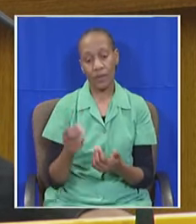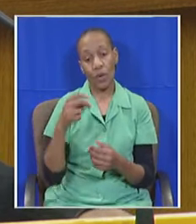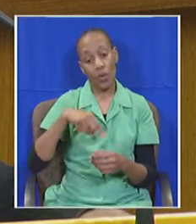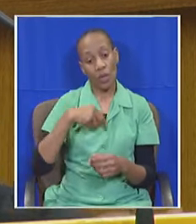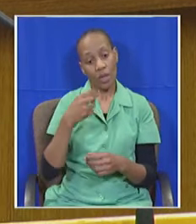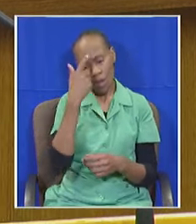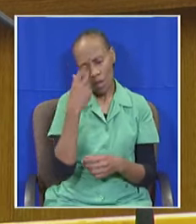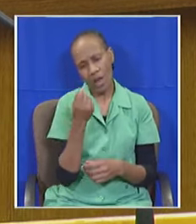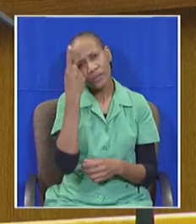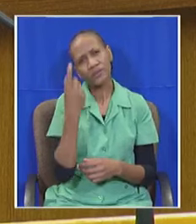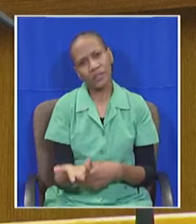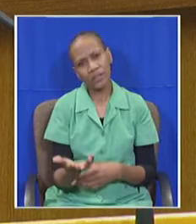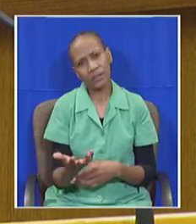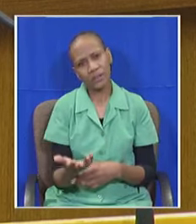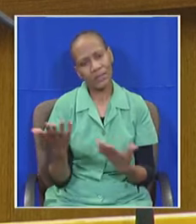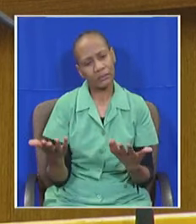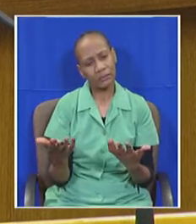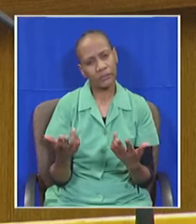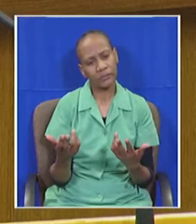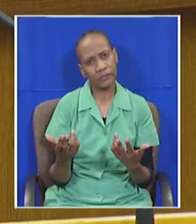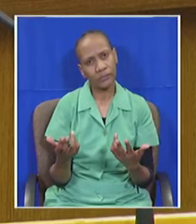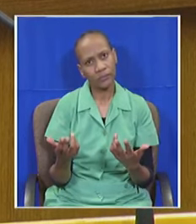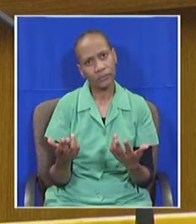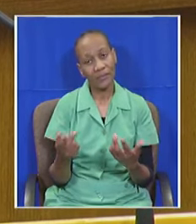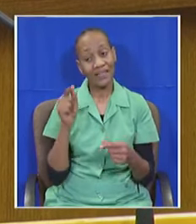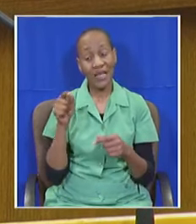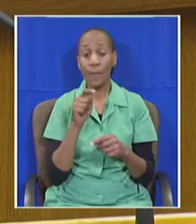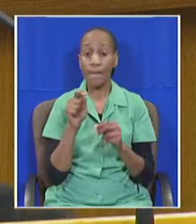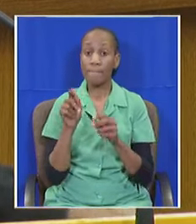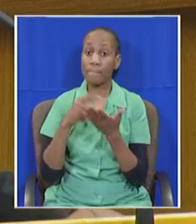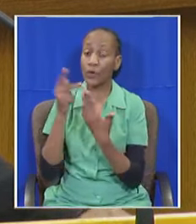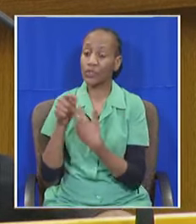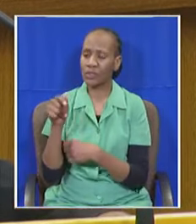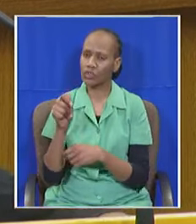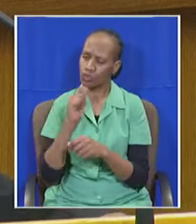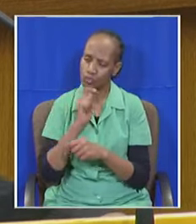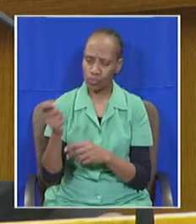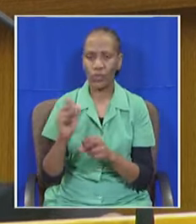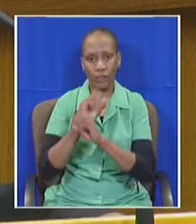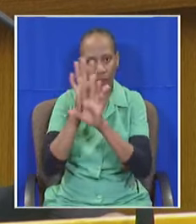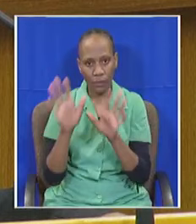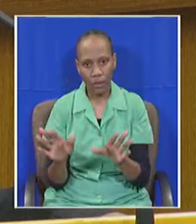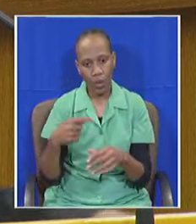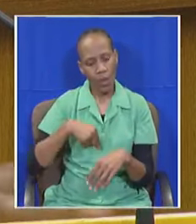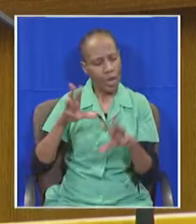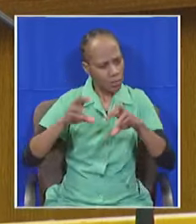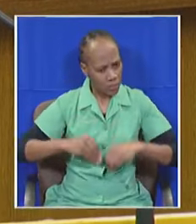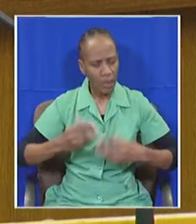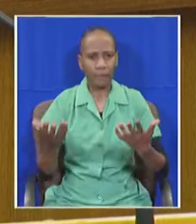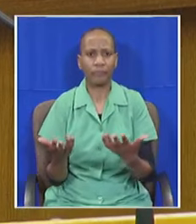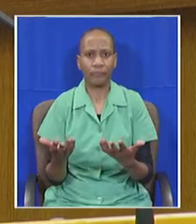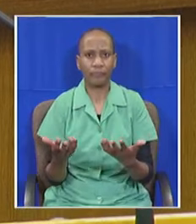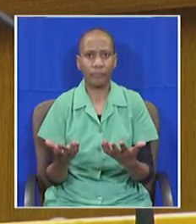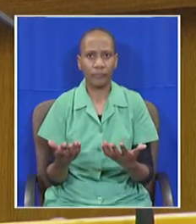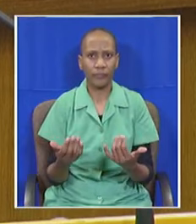that humanity's journey into space is a reality. And we welcome the fact that there is now full recognition that